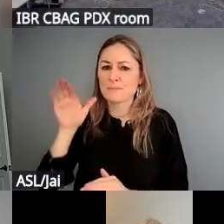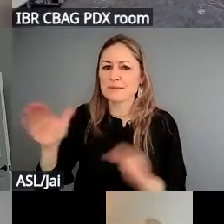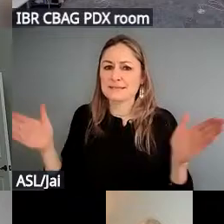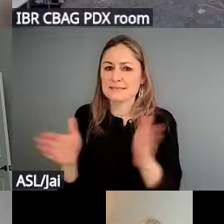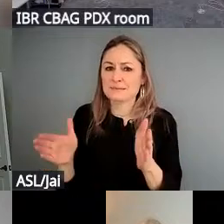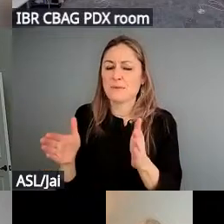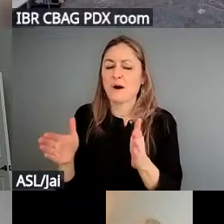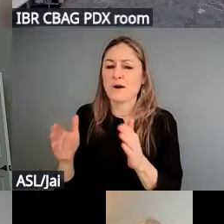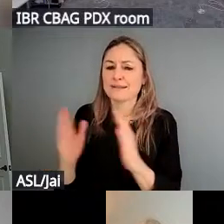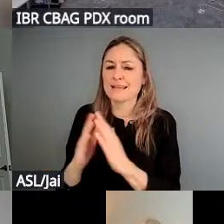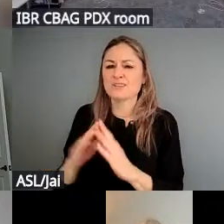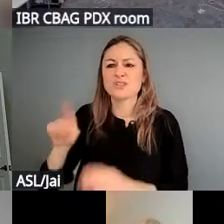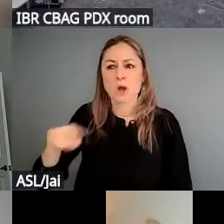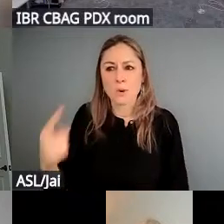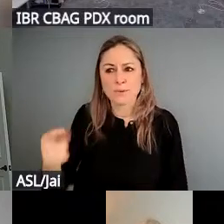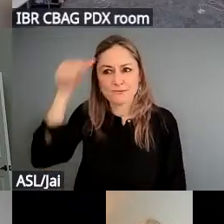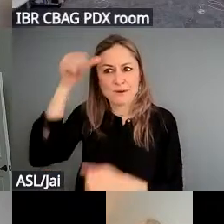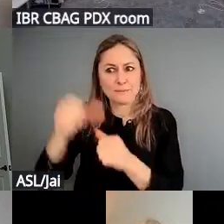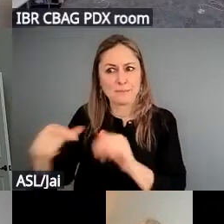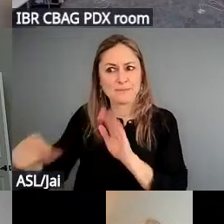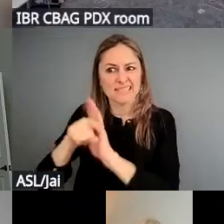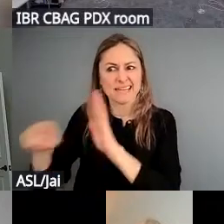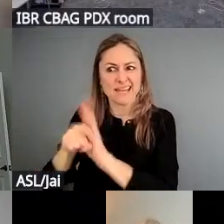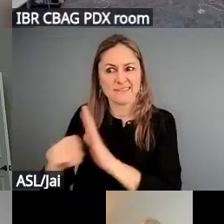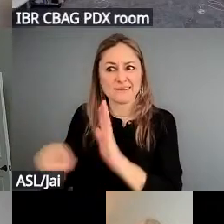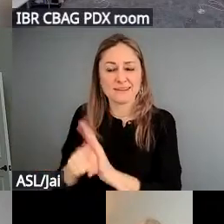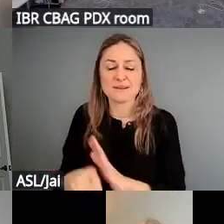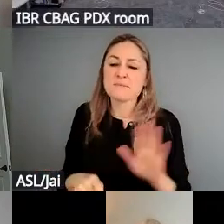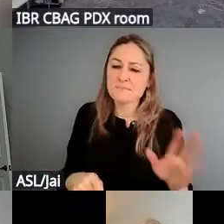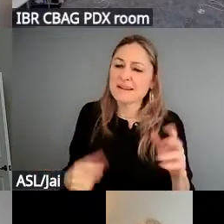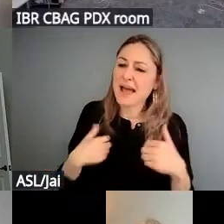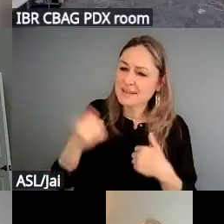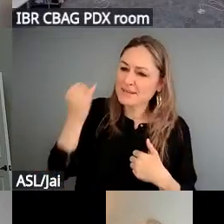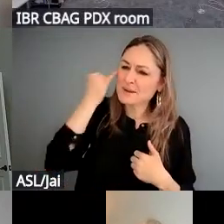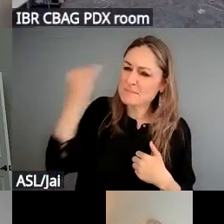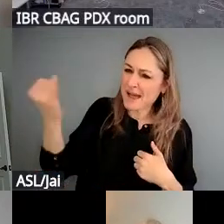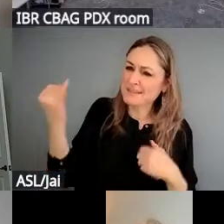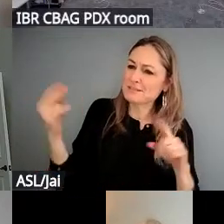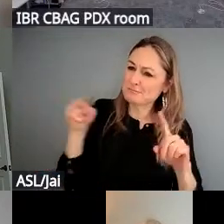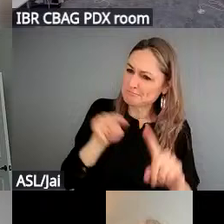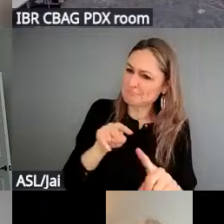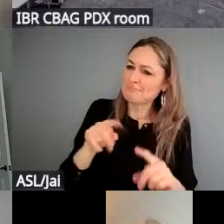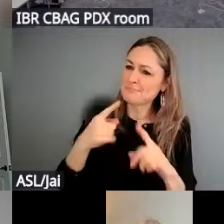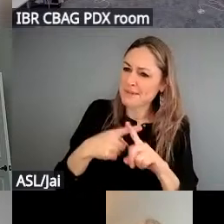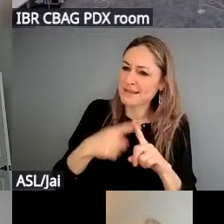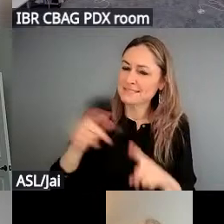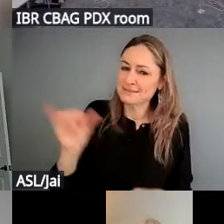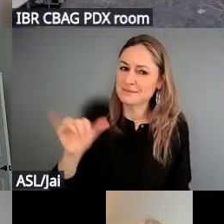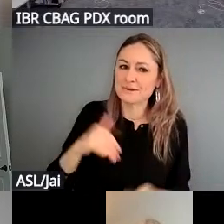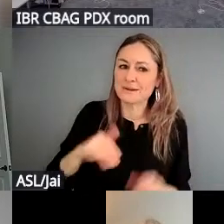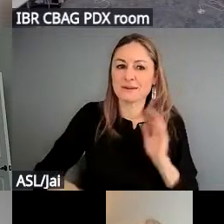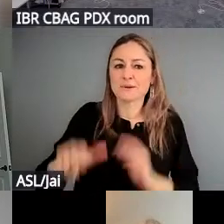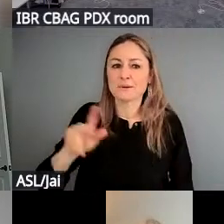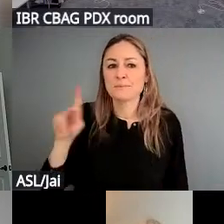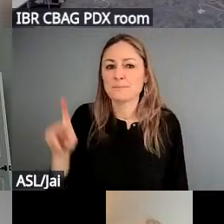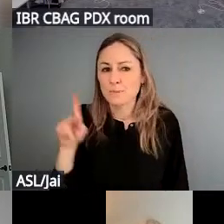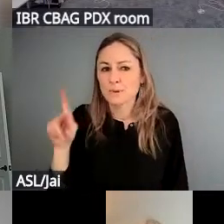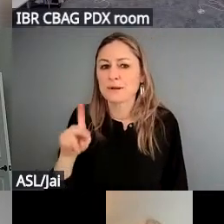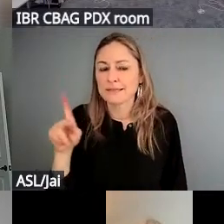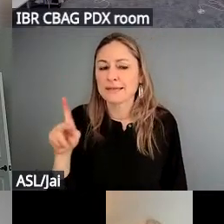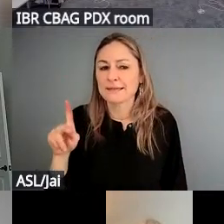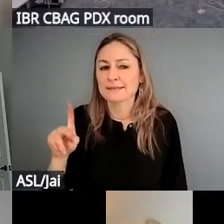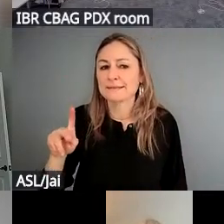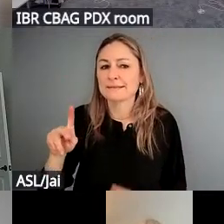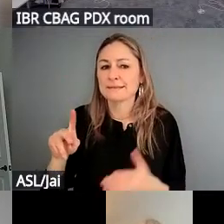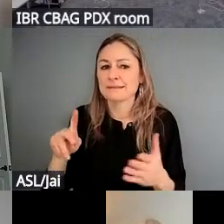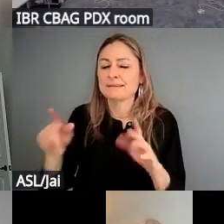the negative component of that, but I can imagine the positives of that as well. I grew up in the Portland metro area, actually out by